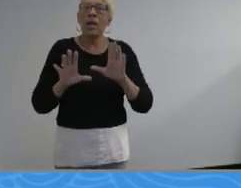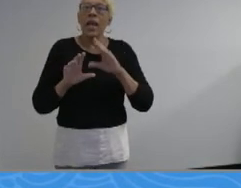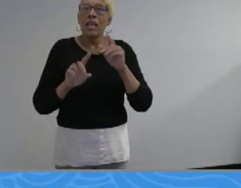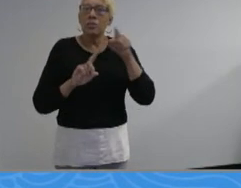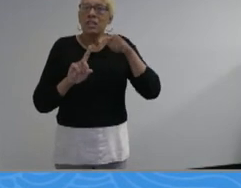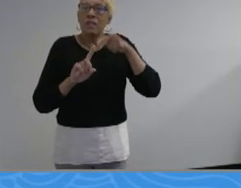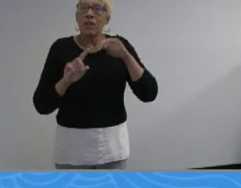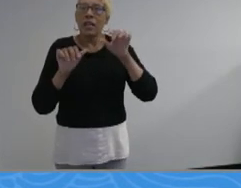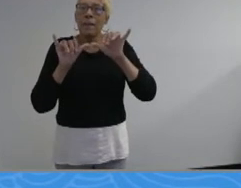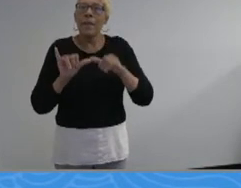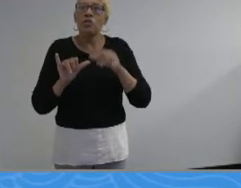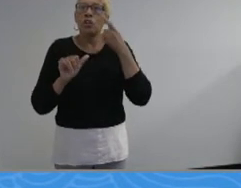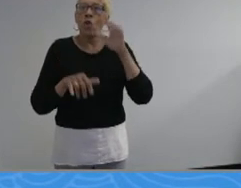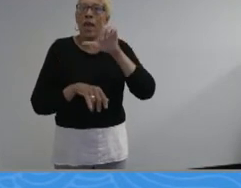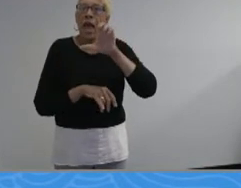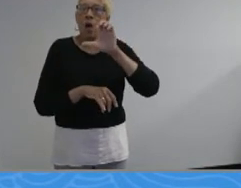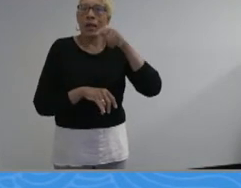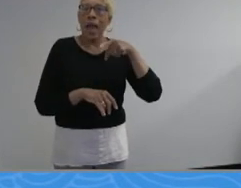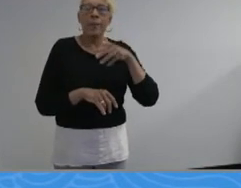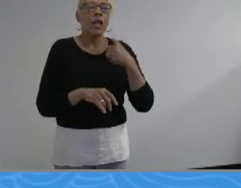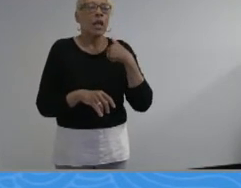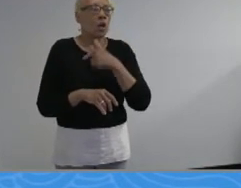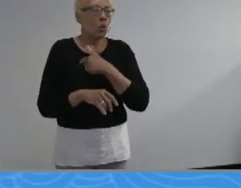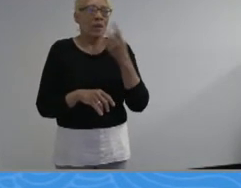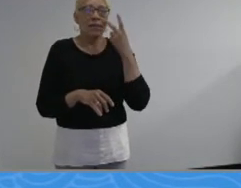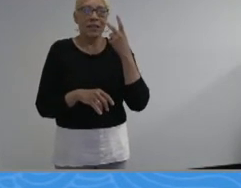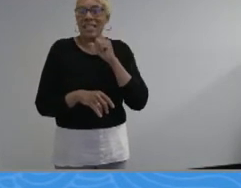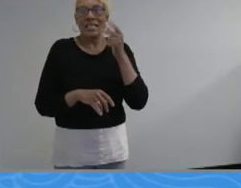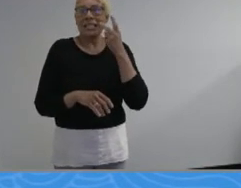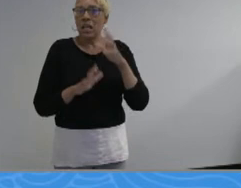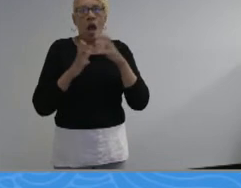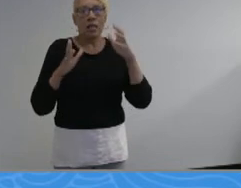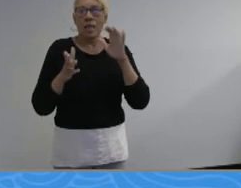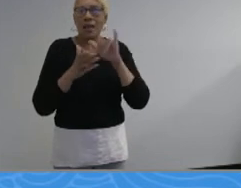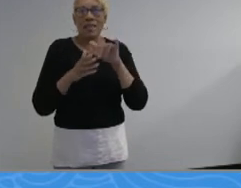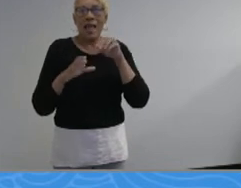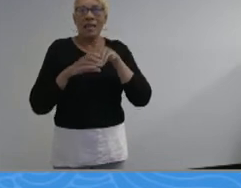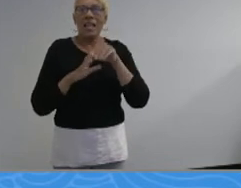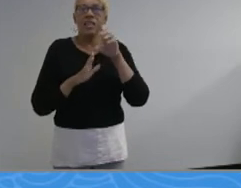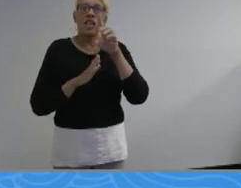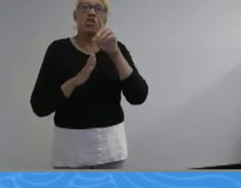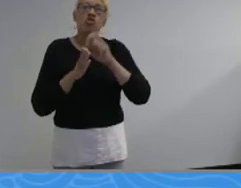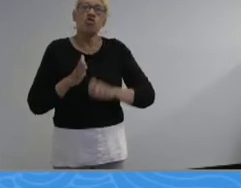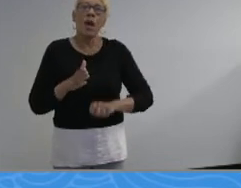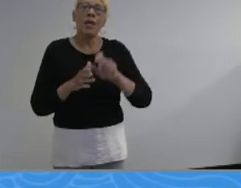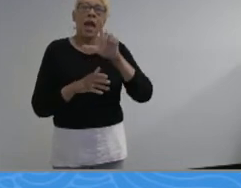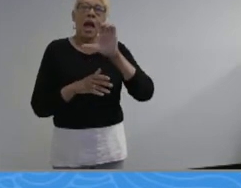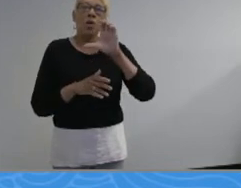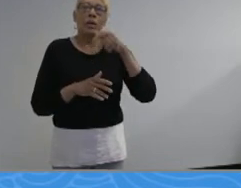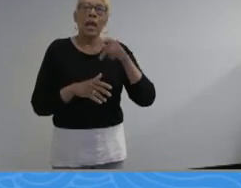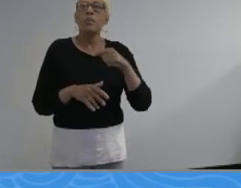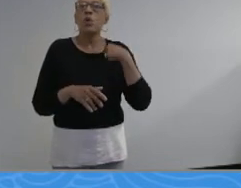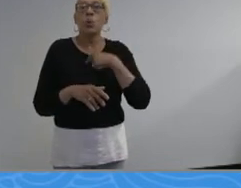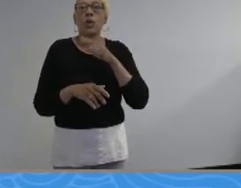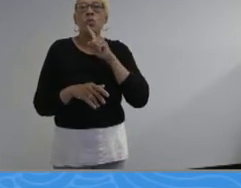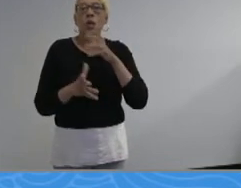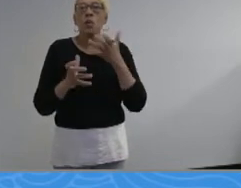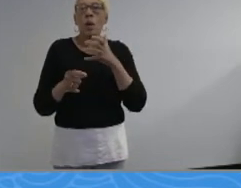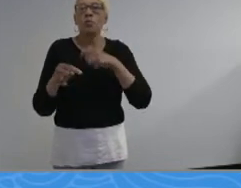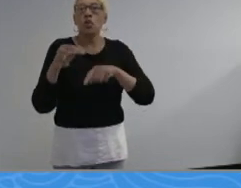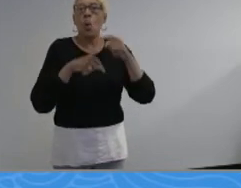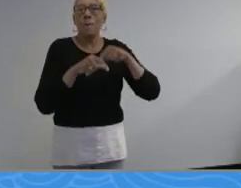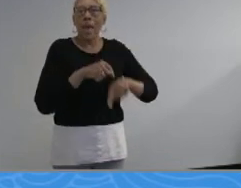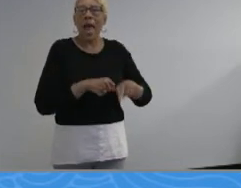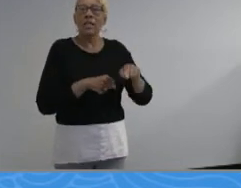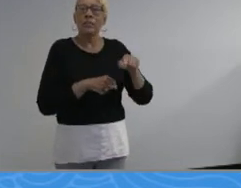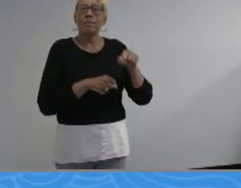specific metrics for the LCAP. And we didn't see a lot of that in this draft LCAP. So we would really like folks to go back to the drawing